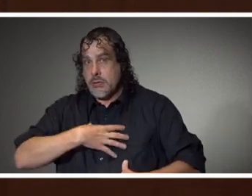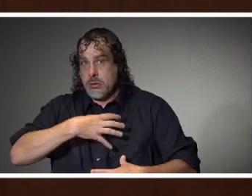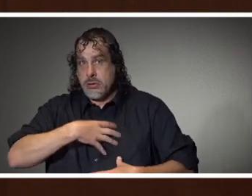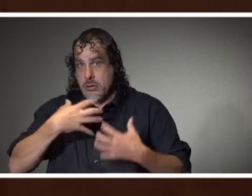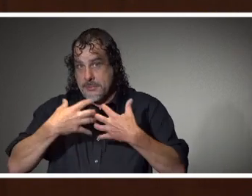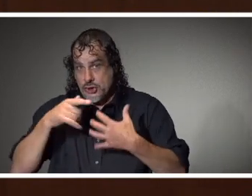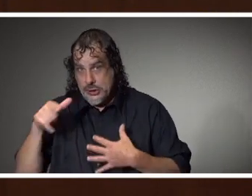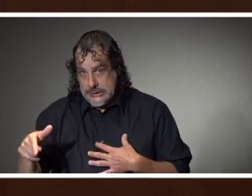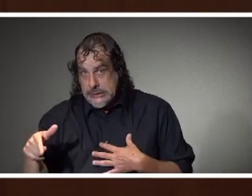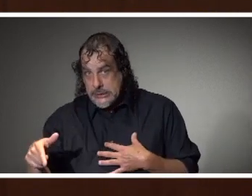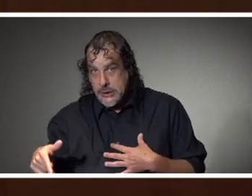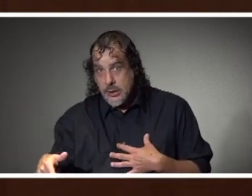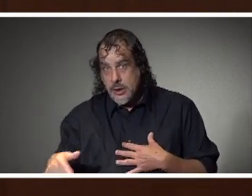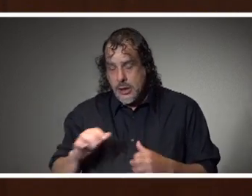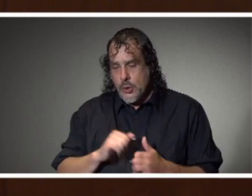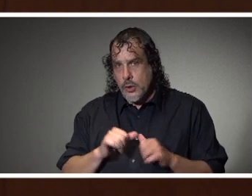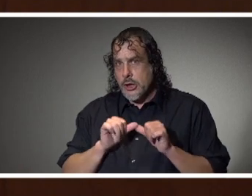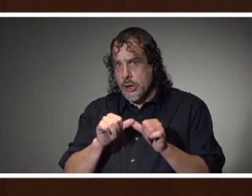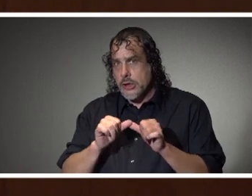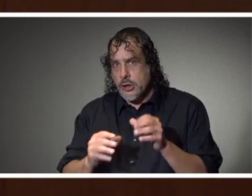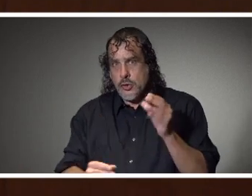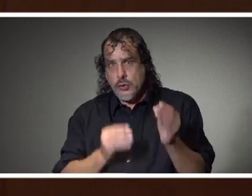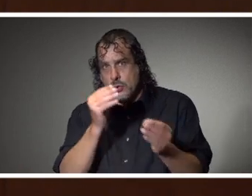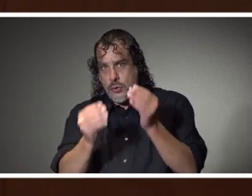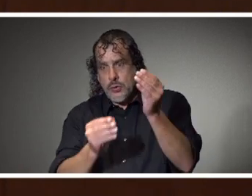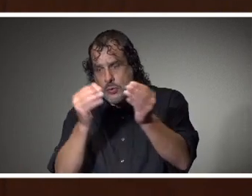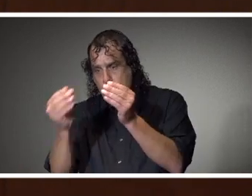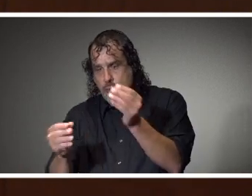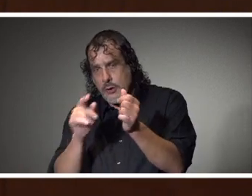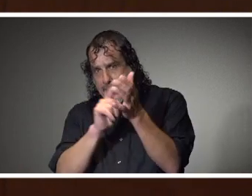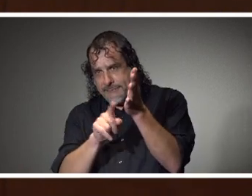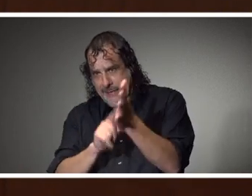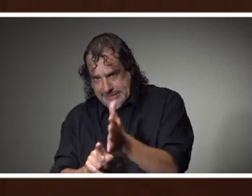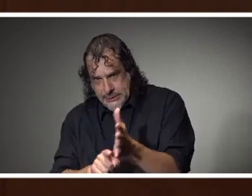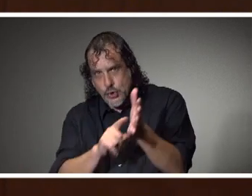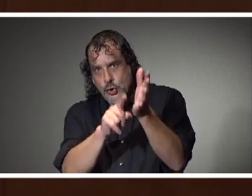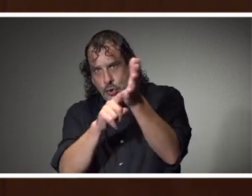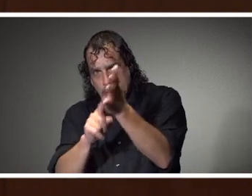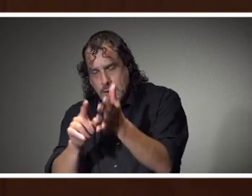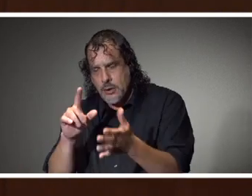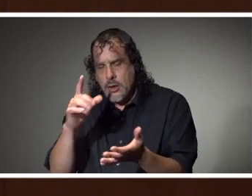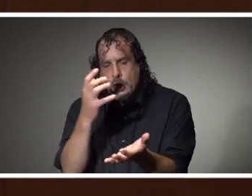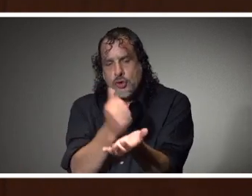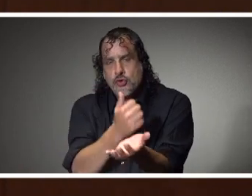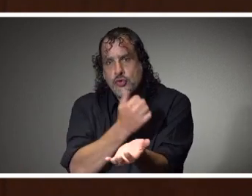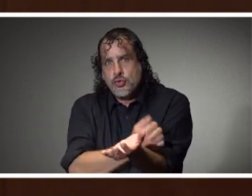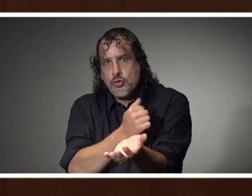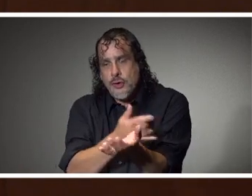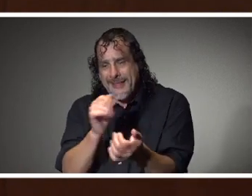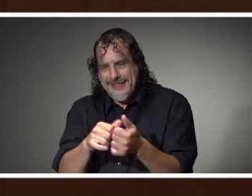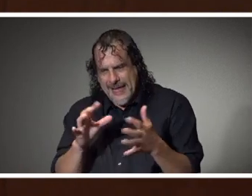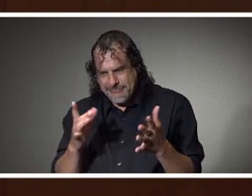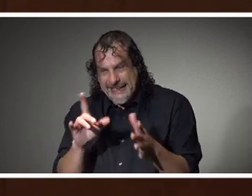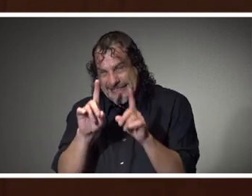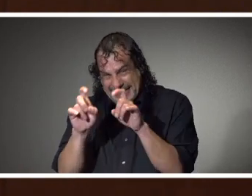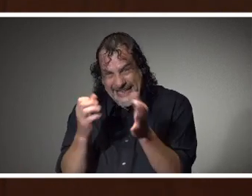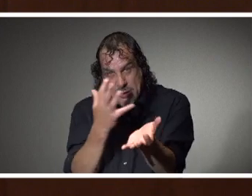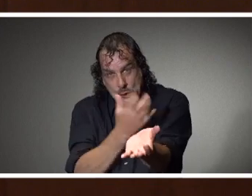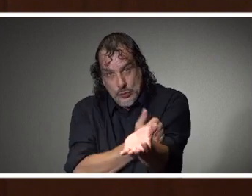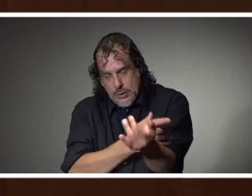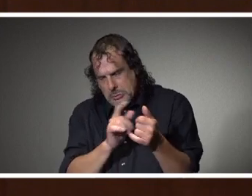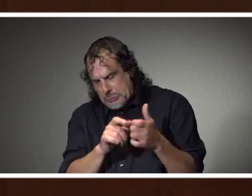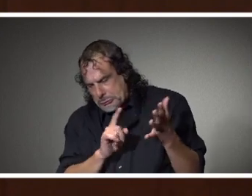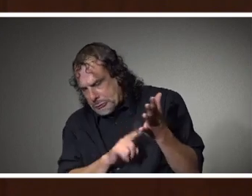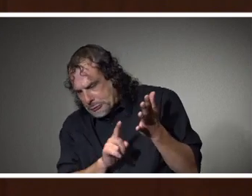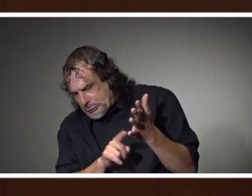are continuing to distribute remdesivir, the investigational drug that has shown some promise. And